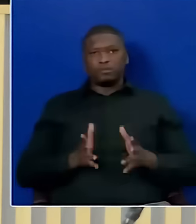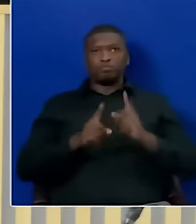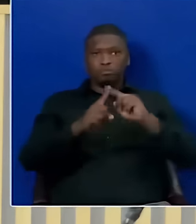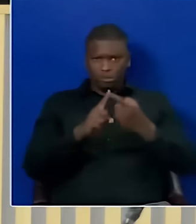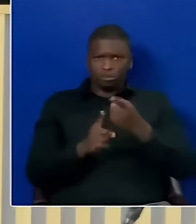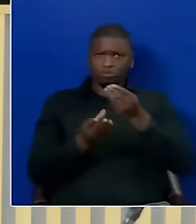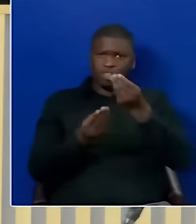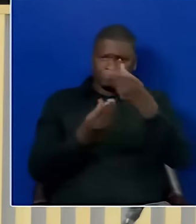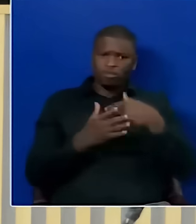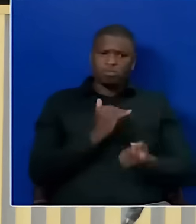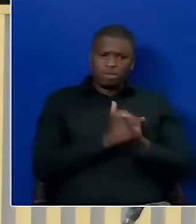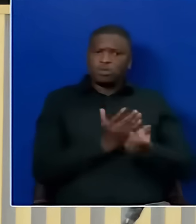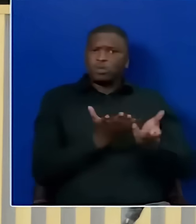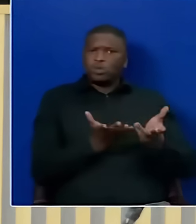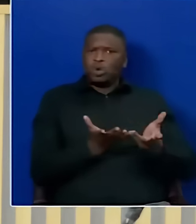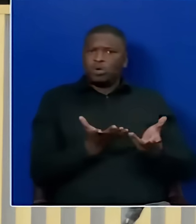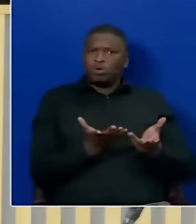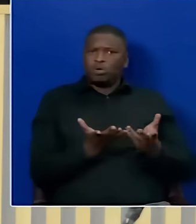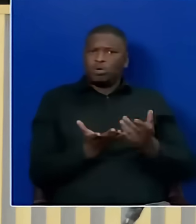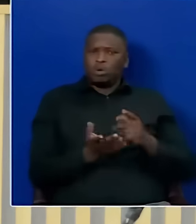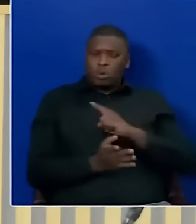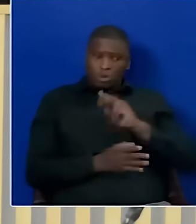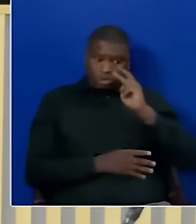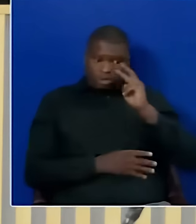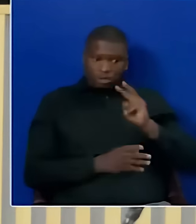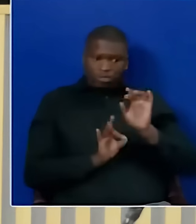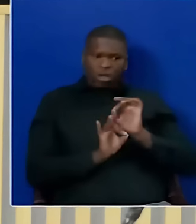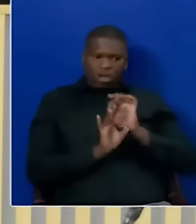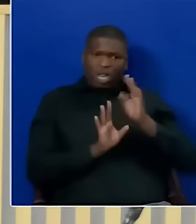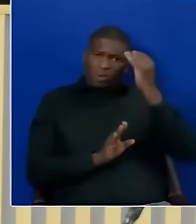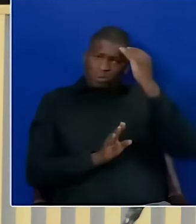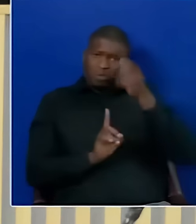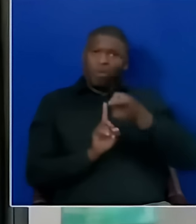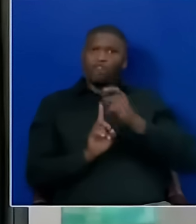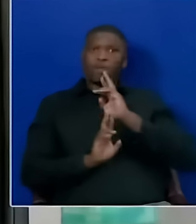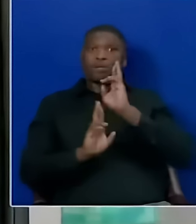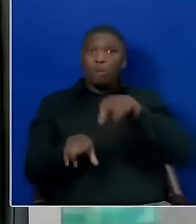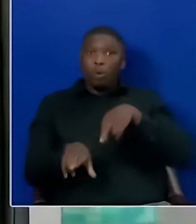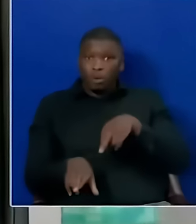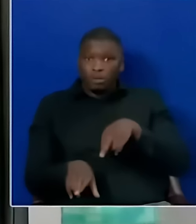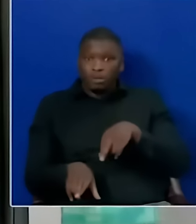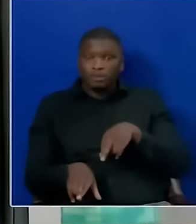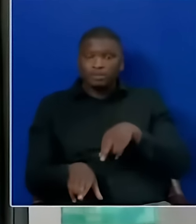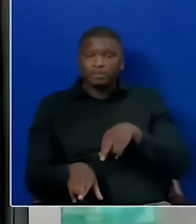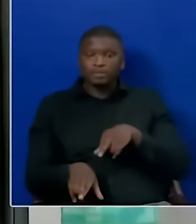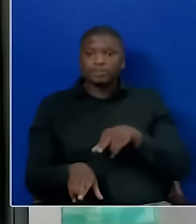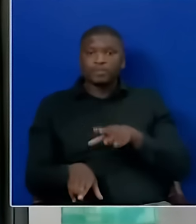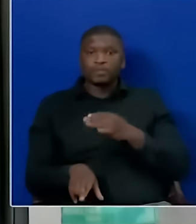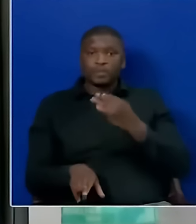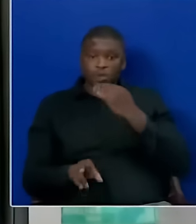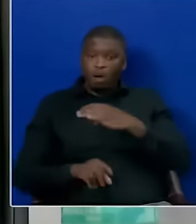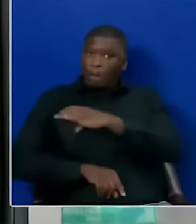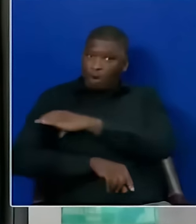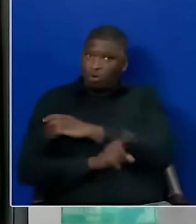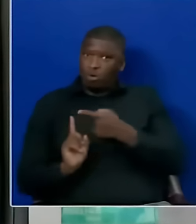case, because clearly we know from the report that Makotwe knew the case number, because right at